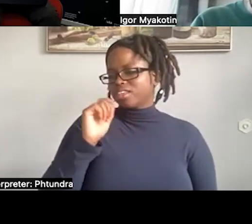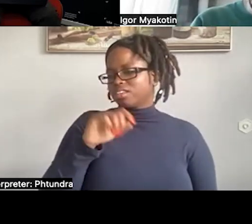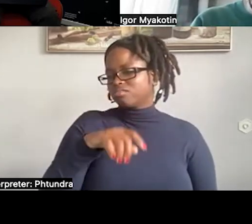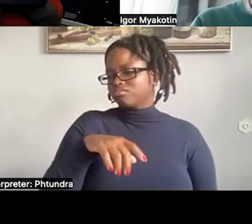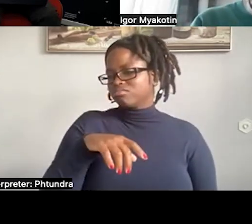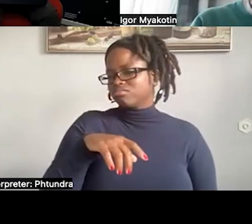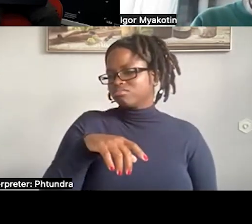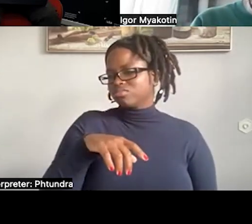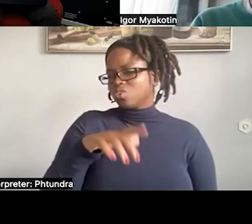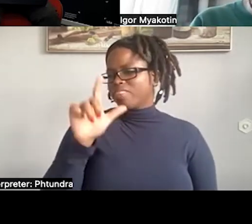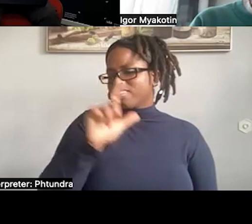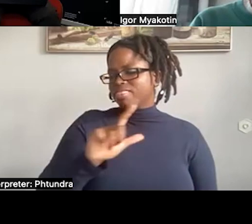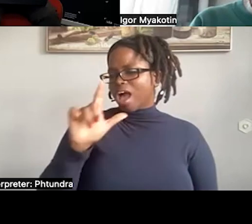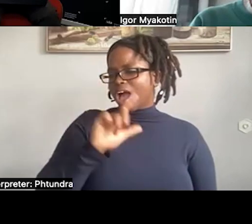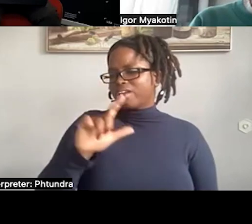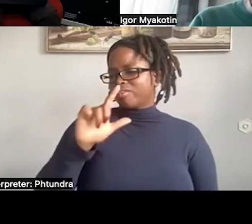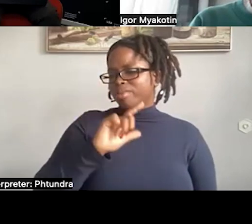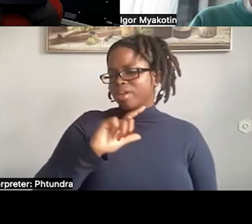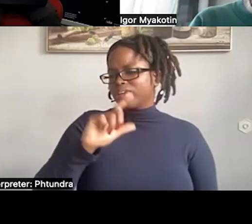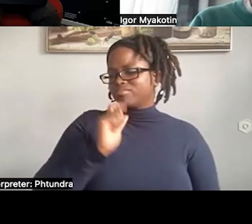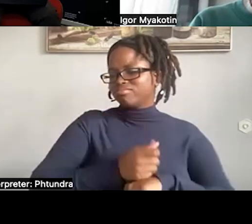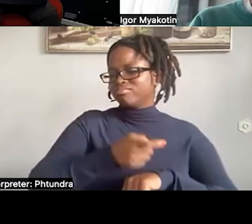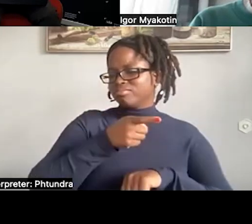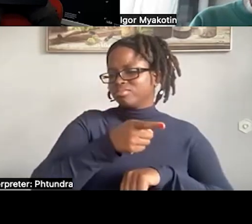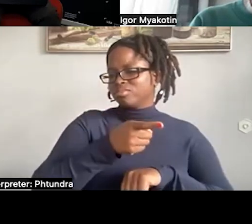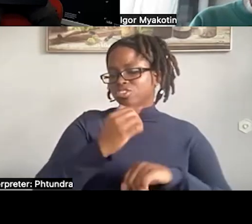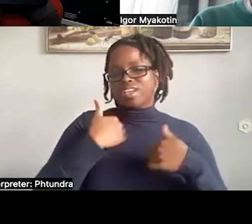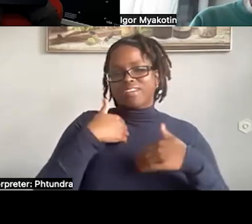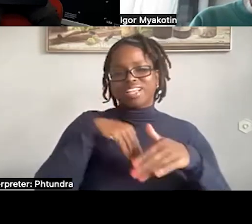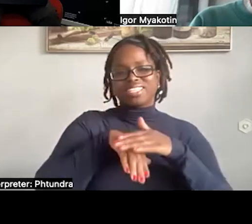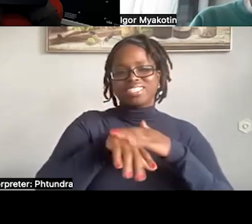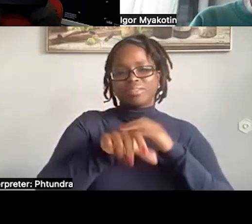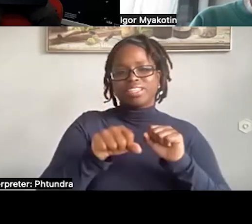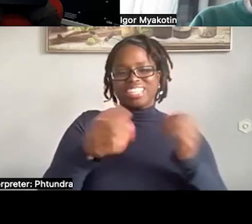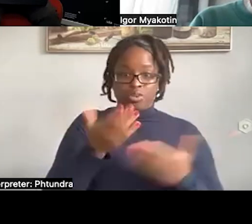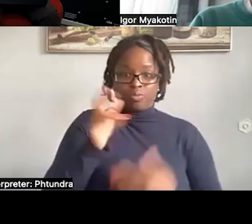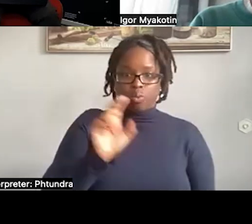platform, which is accessible with a library card in the US.